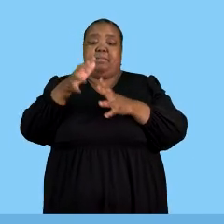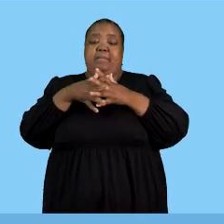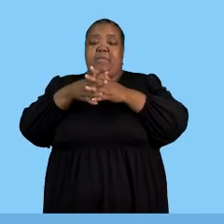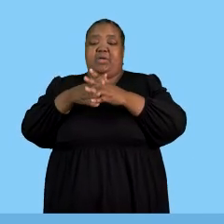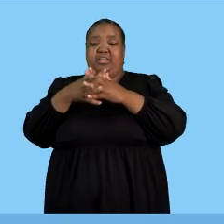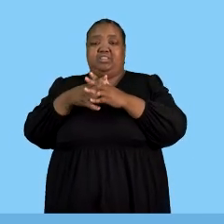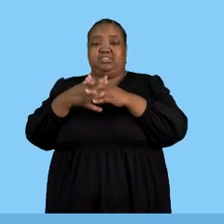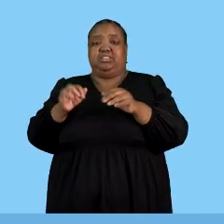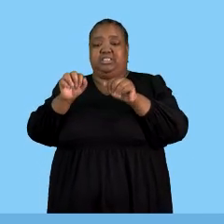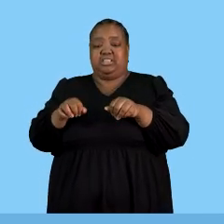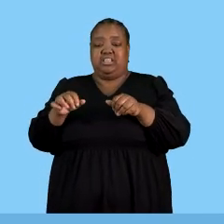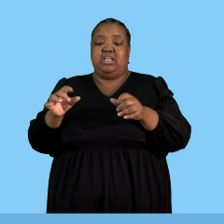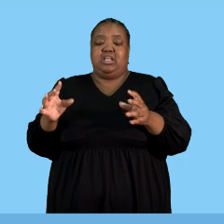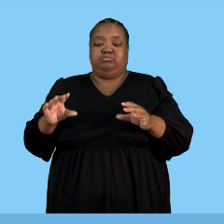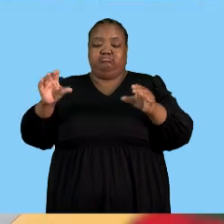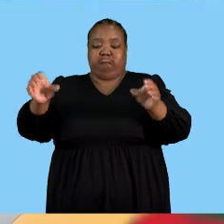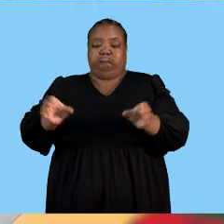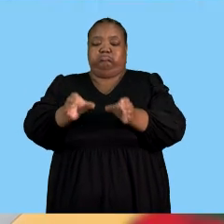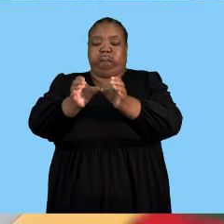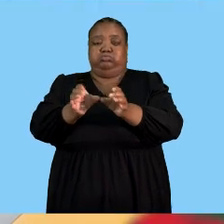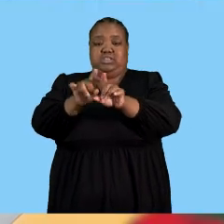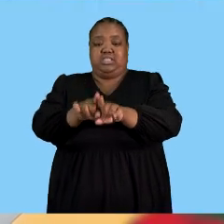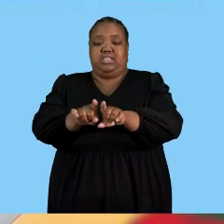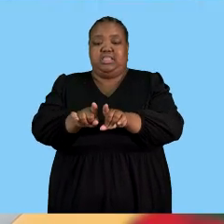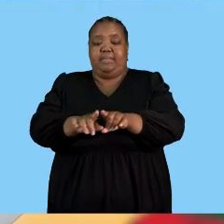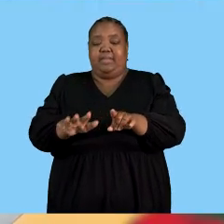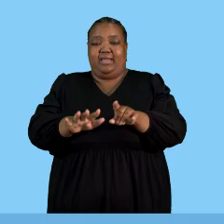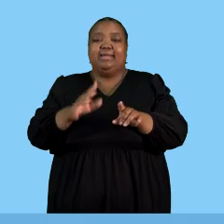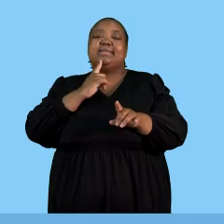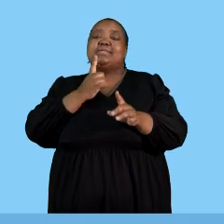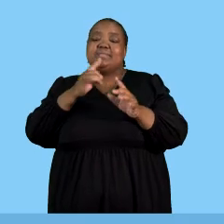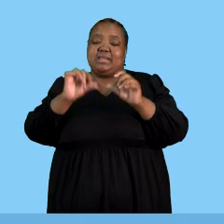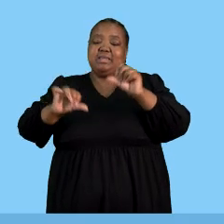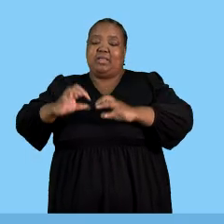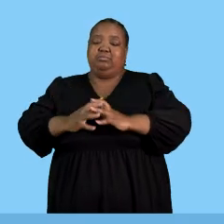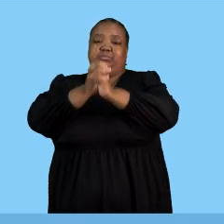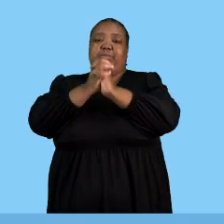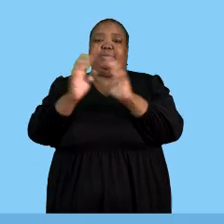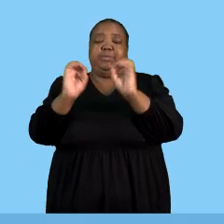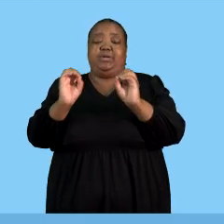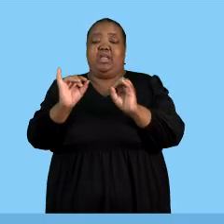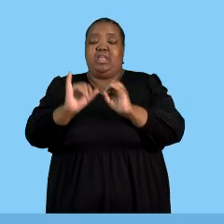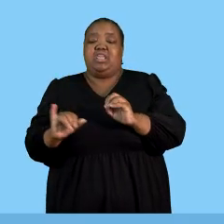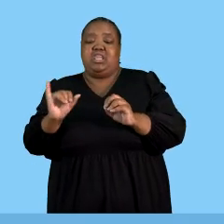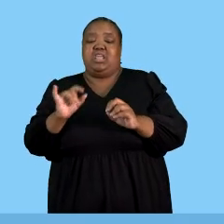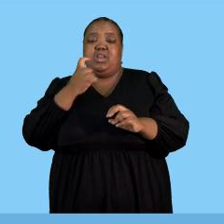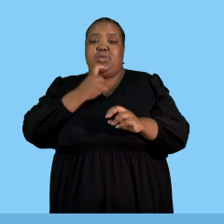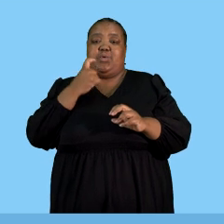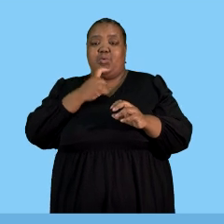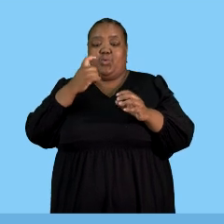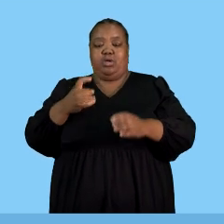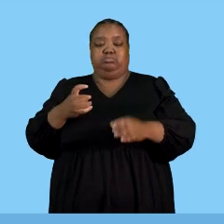they are together in the same place, but they are not chemically bonded. We have the yellow element and the white element in